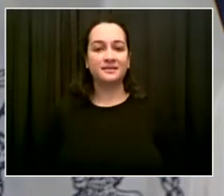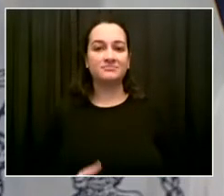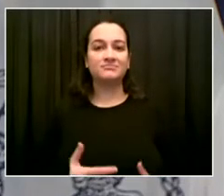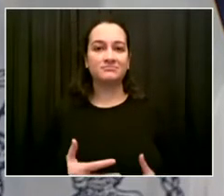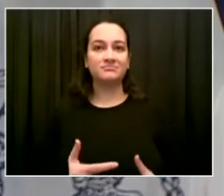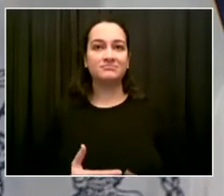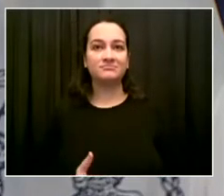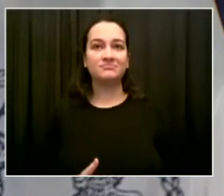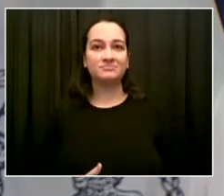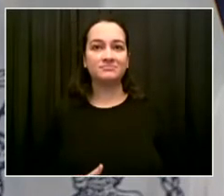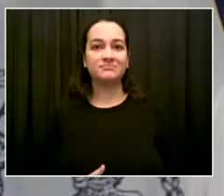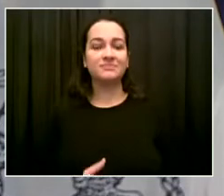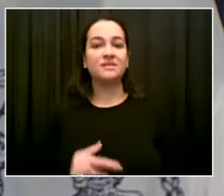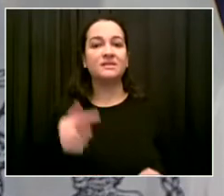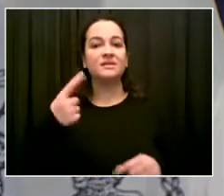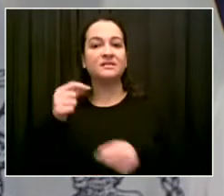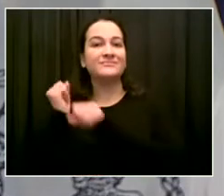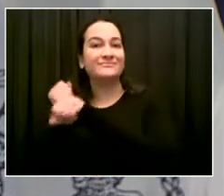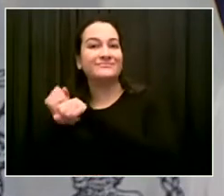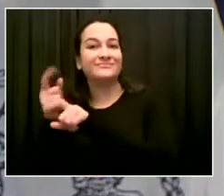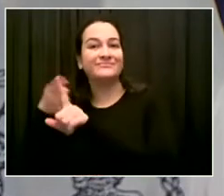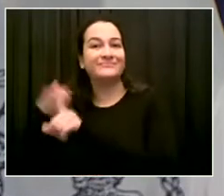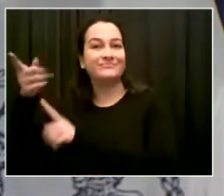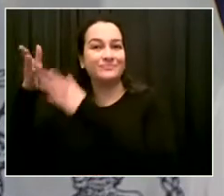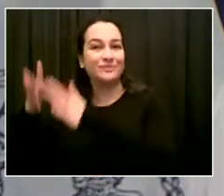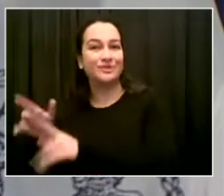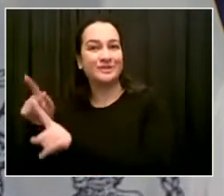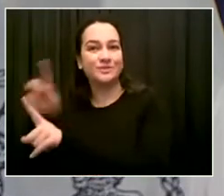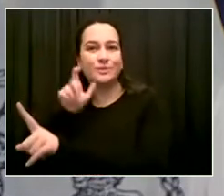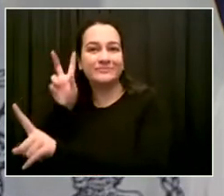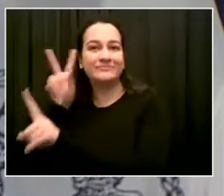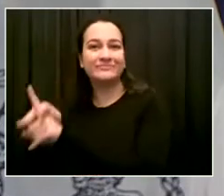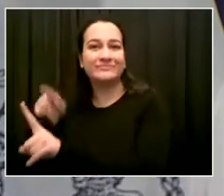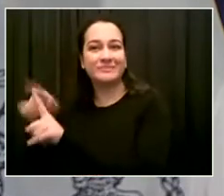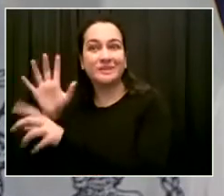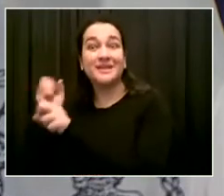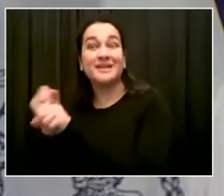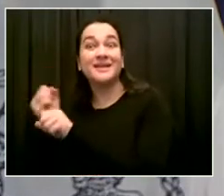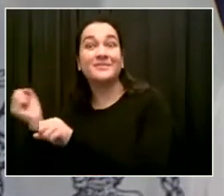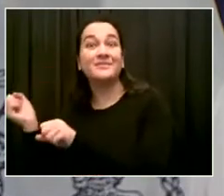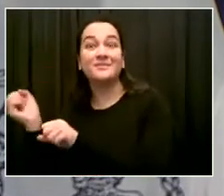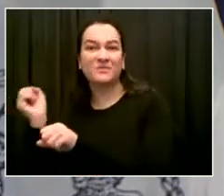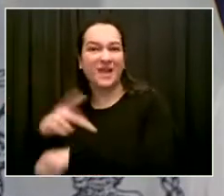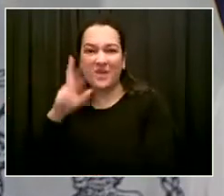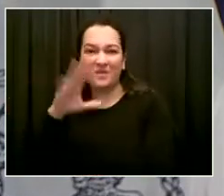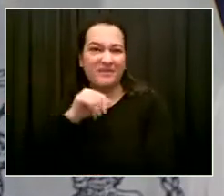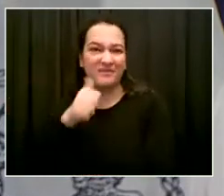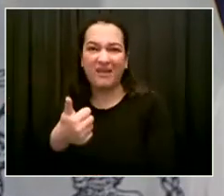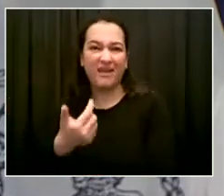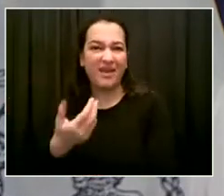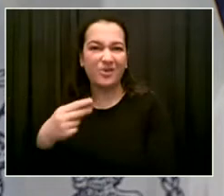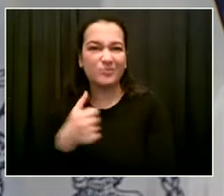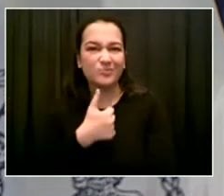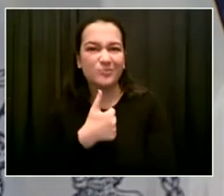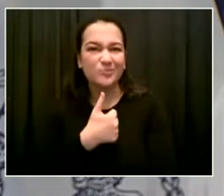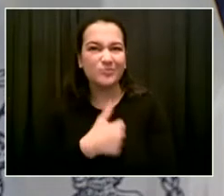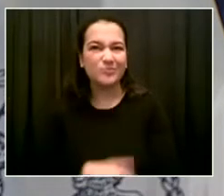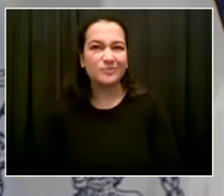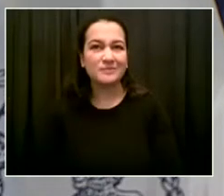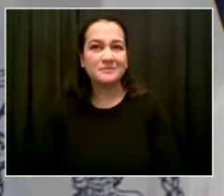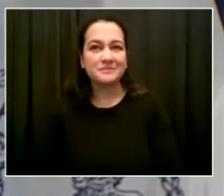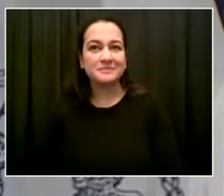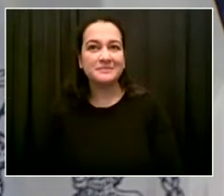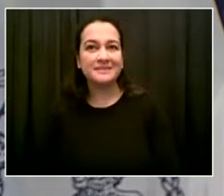No, baseball should be played the way God intended it. You have repeatedly promised to release